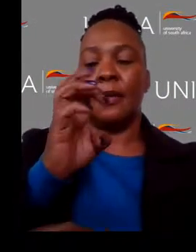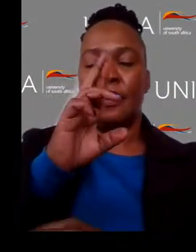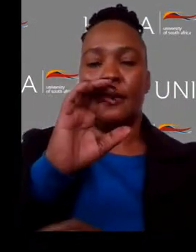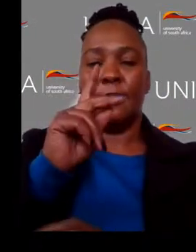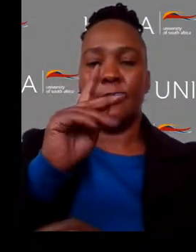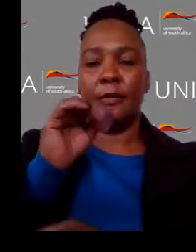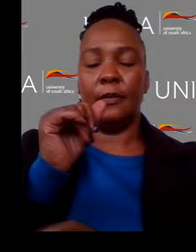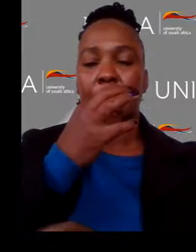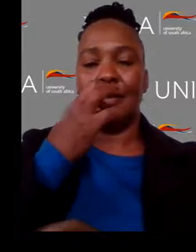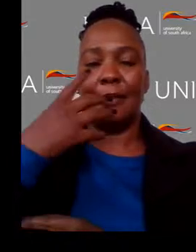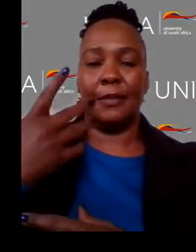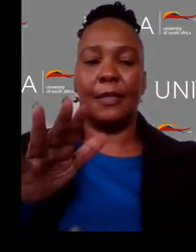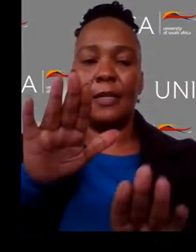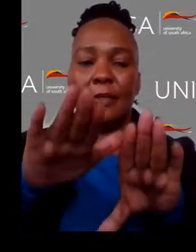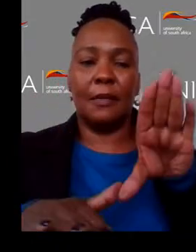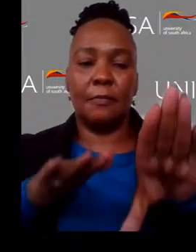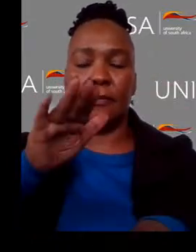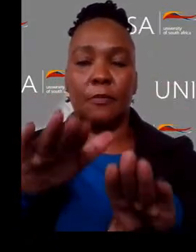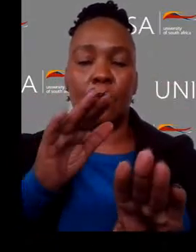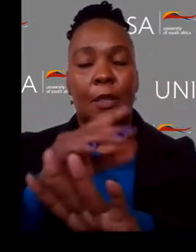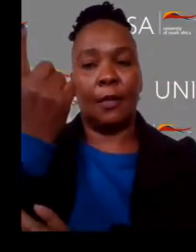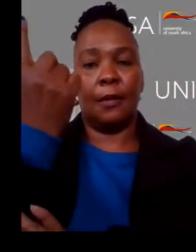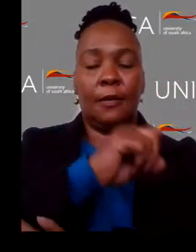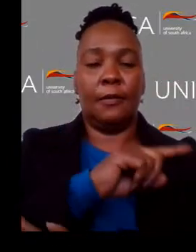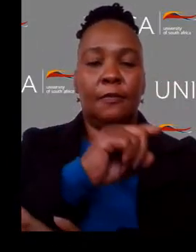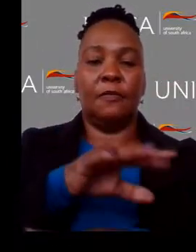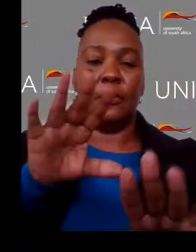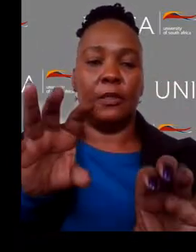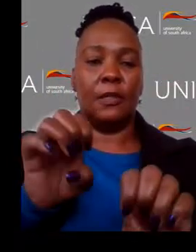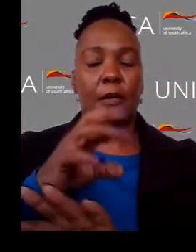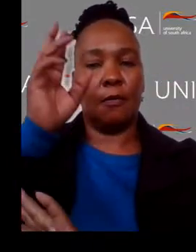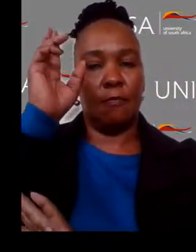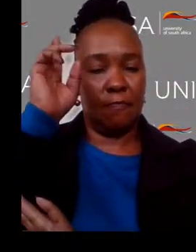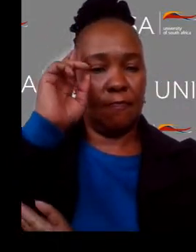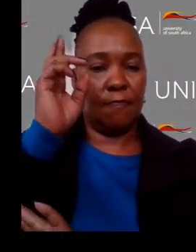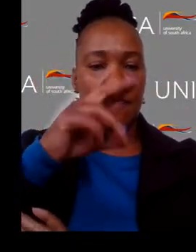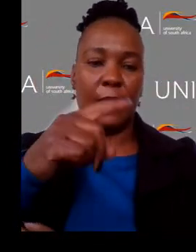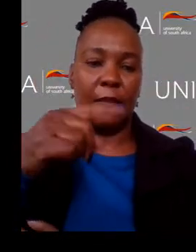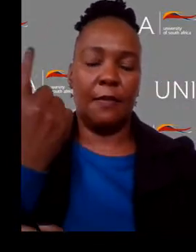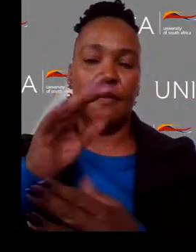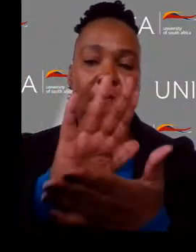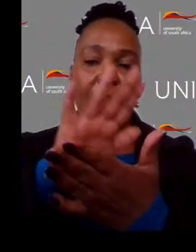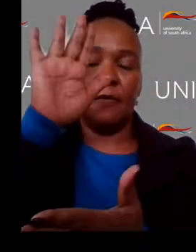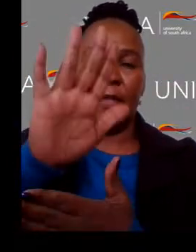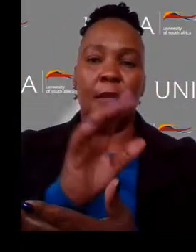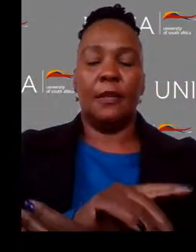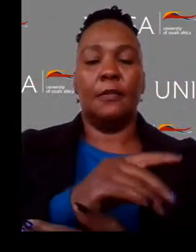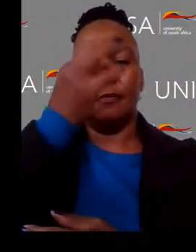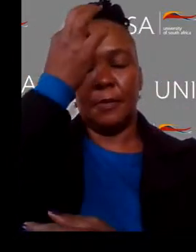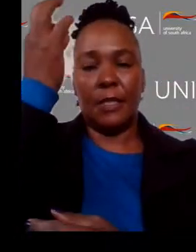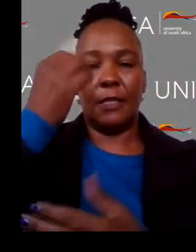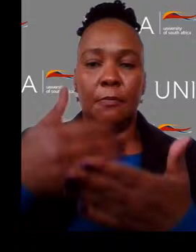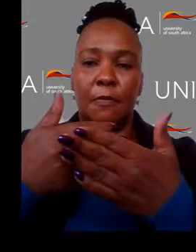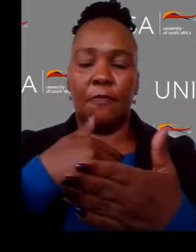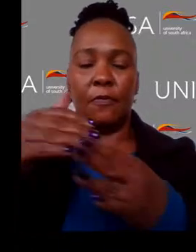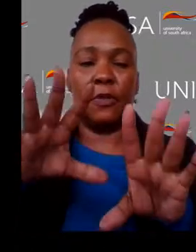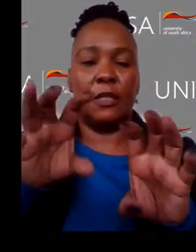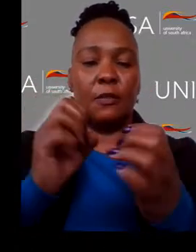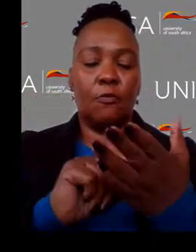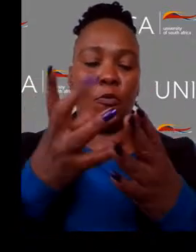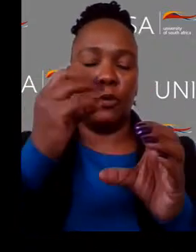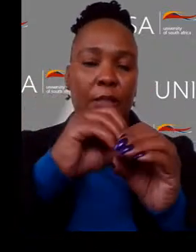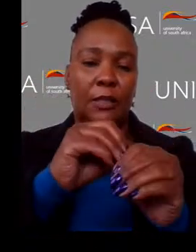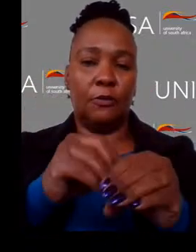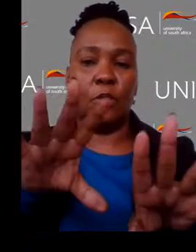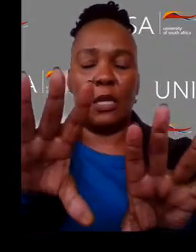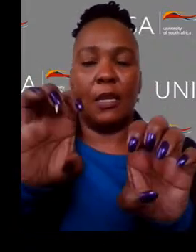the steps on the day. So remember, 15 minutes before your exam, you can already log into the